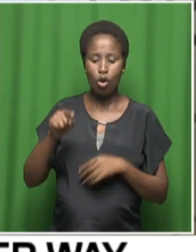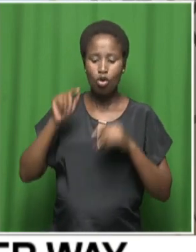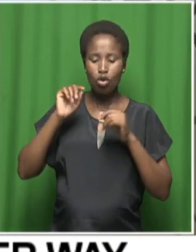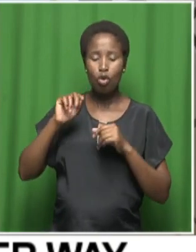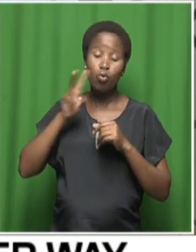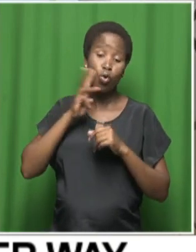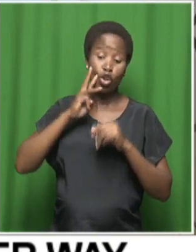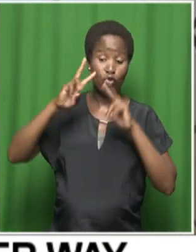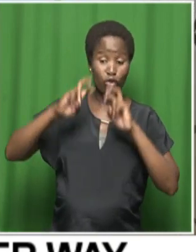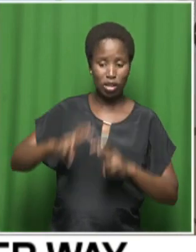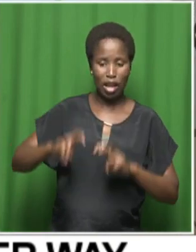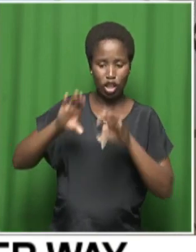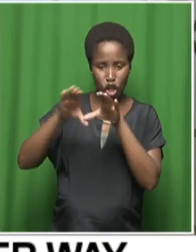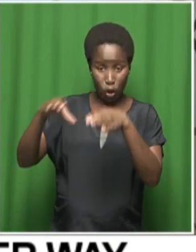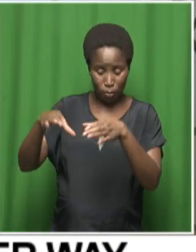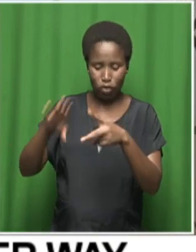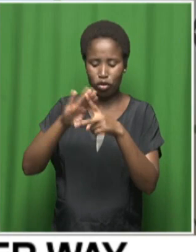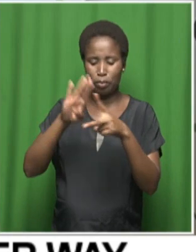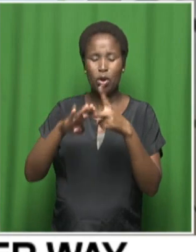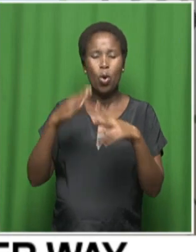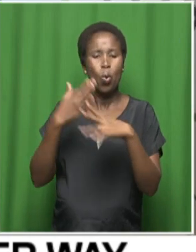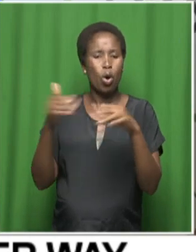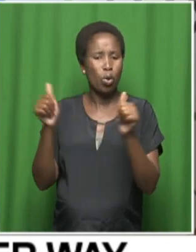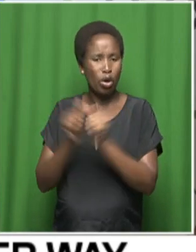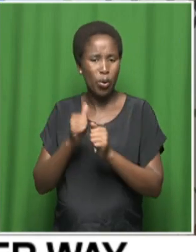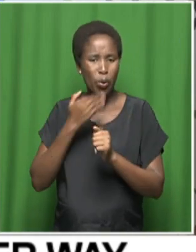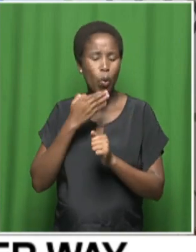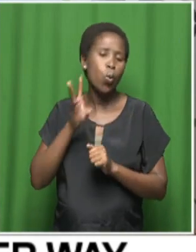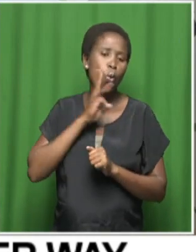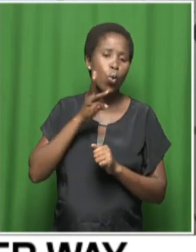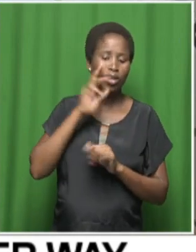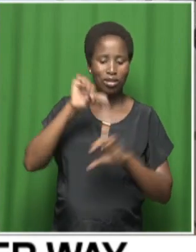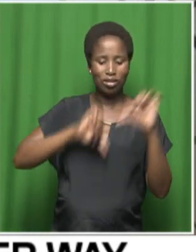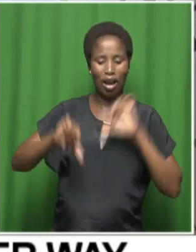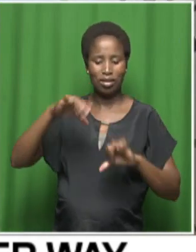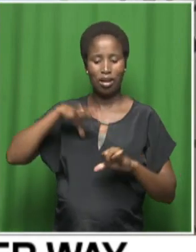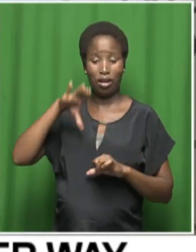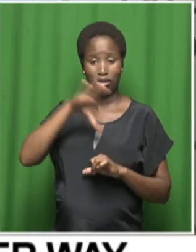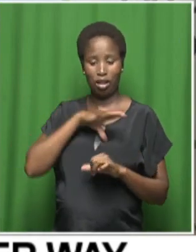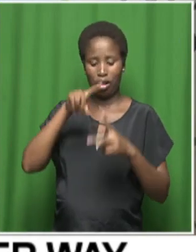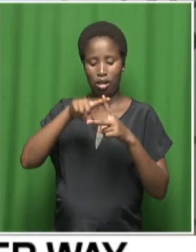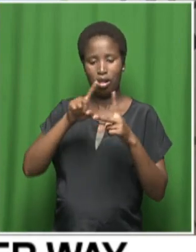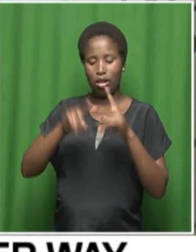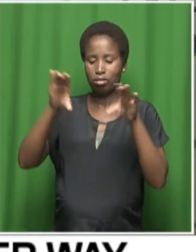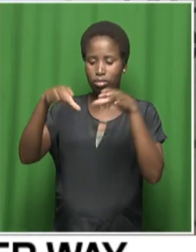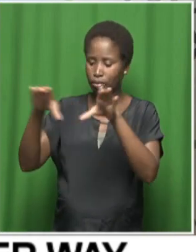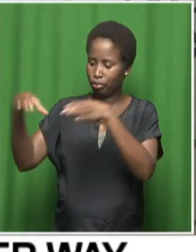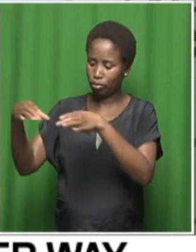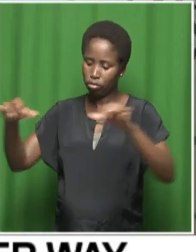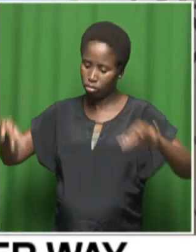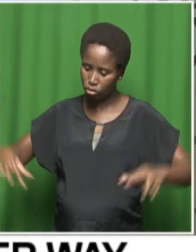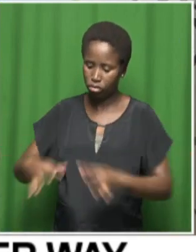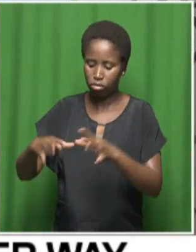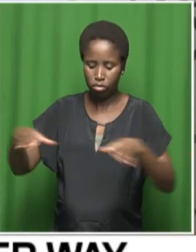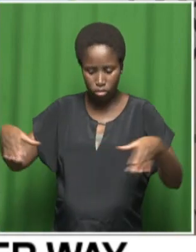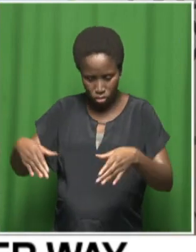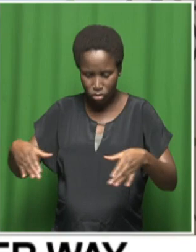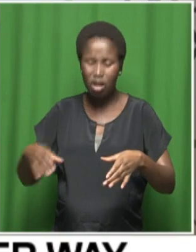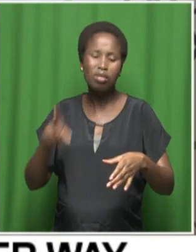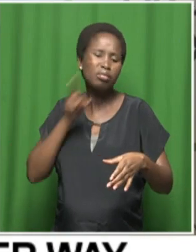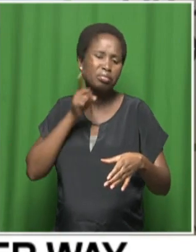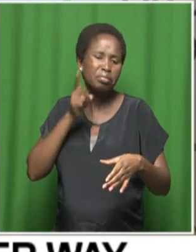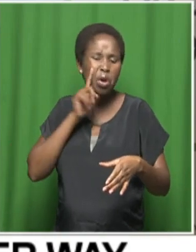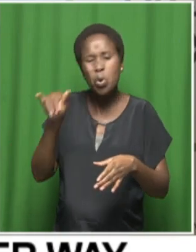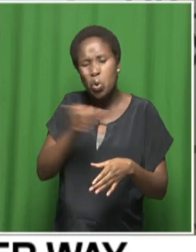Commission and working with the Water Science Council in order to look at new technologies, you know, of how to be able